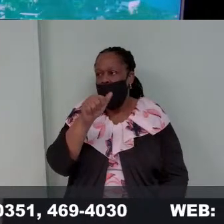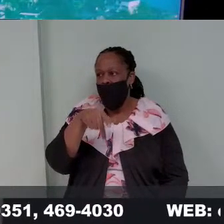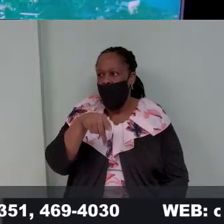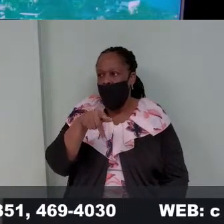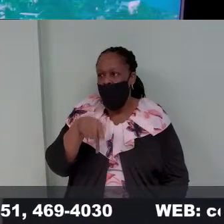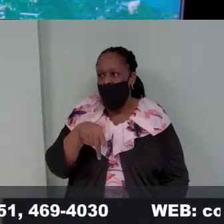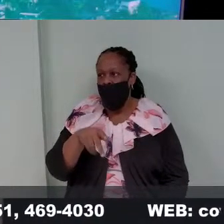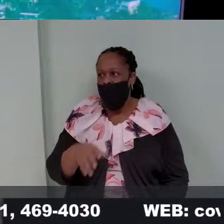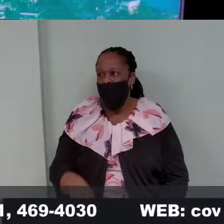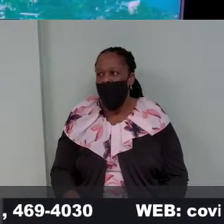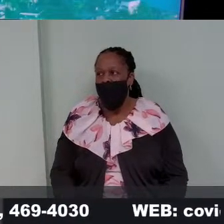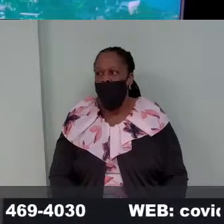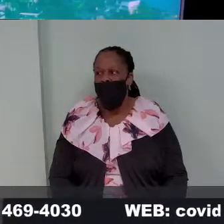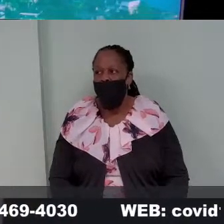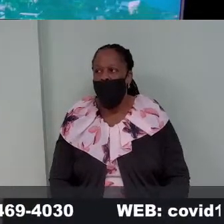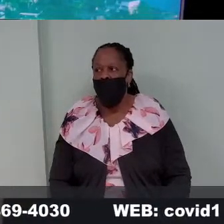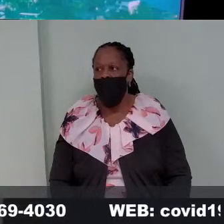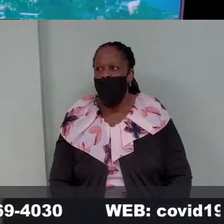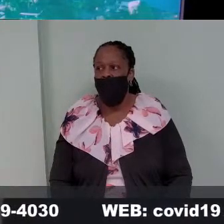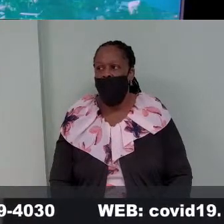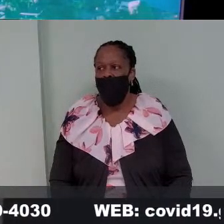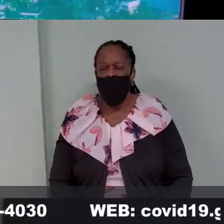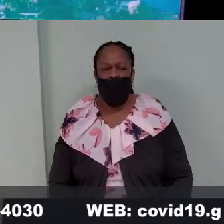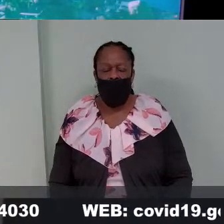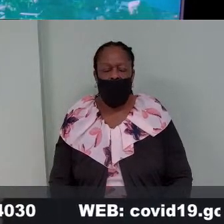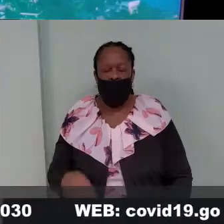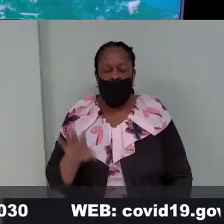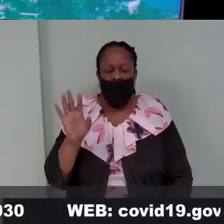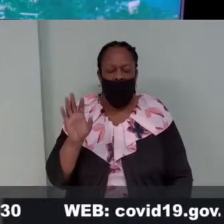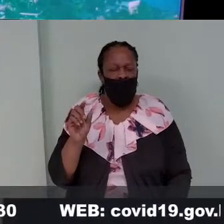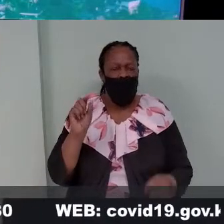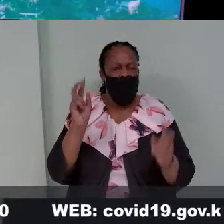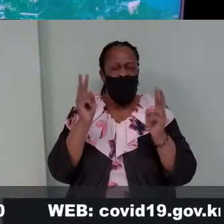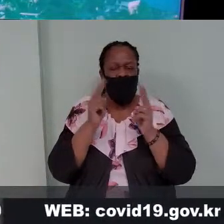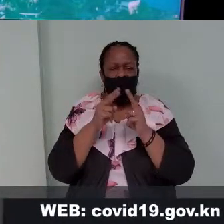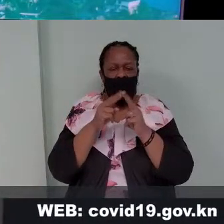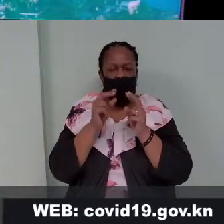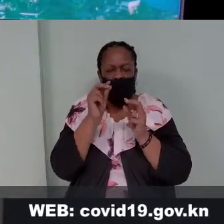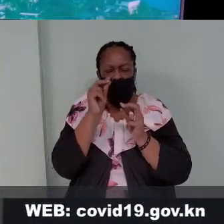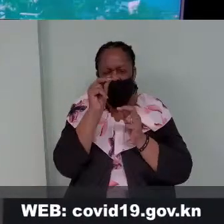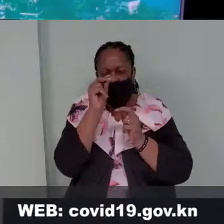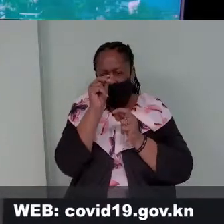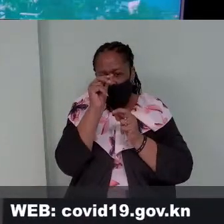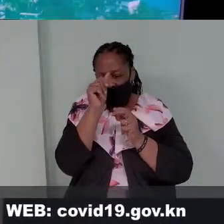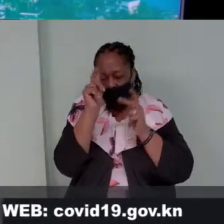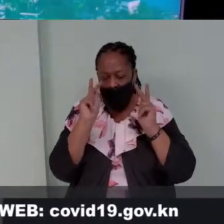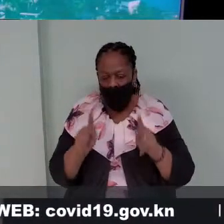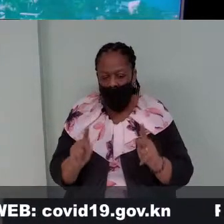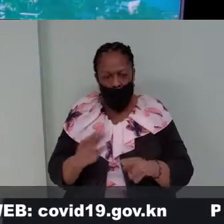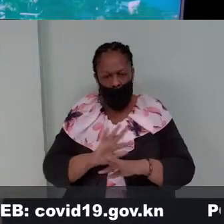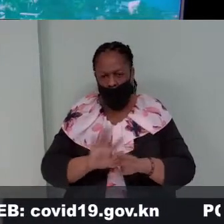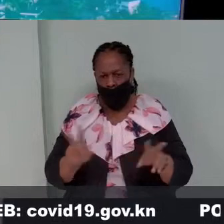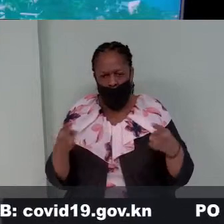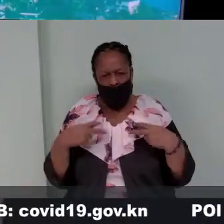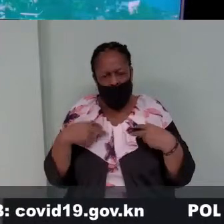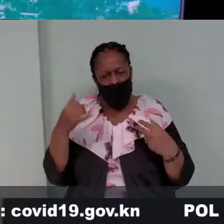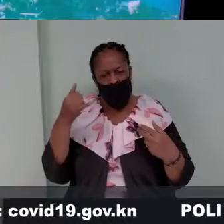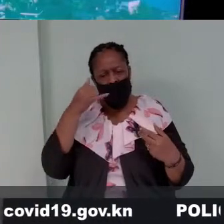a phone, because even the young ones, the very young, and even the older ones,